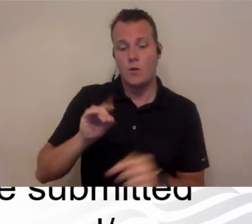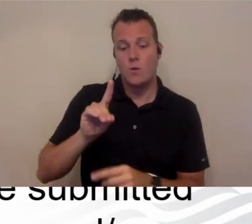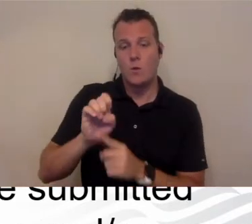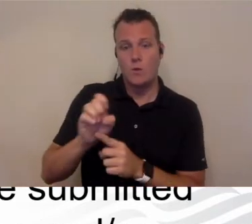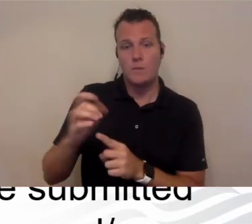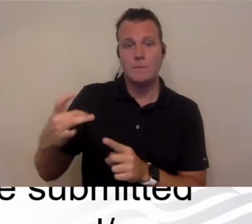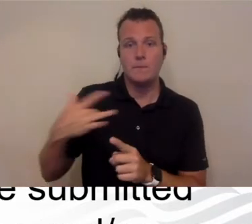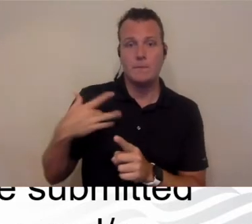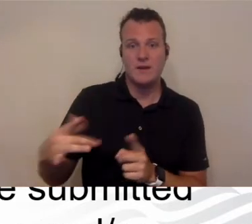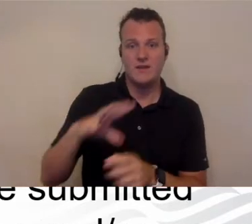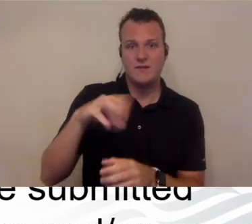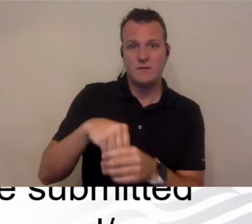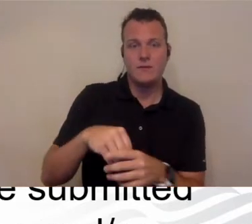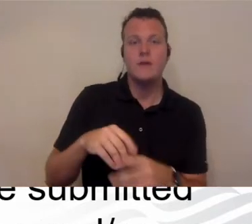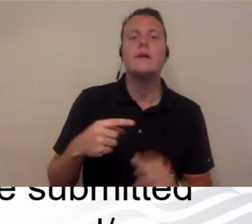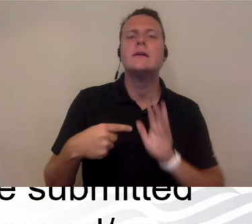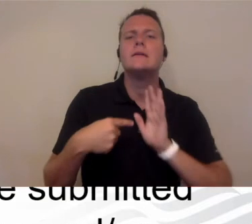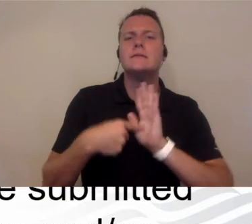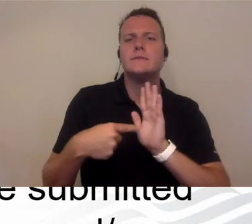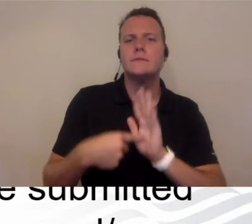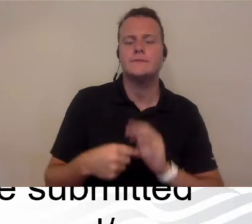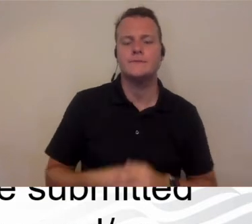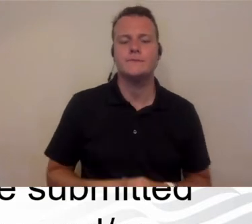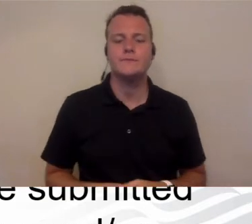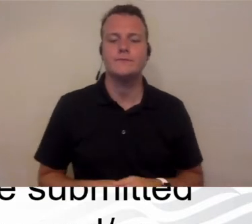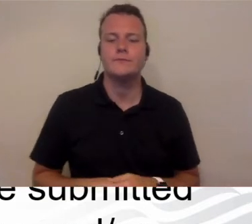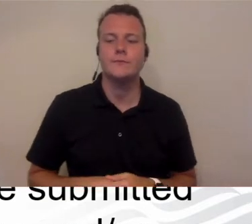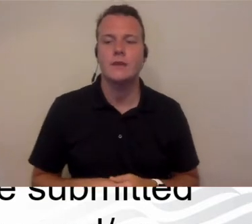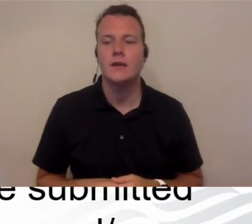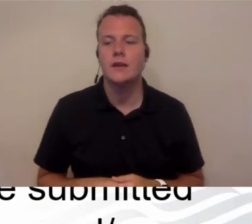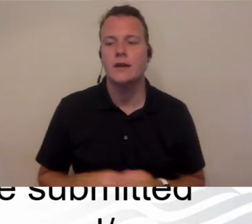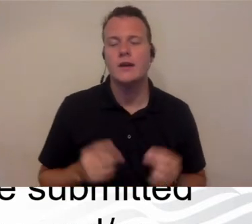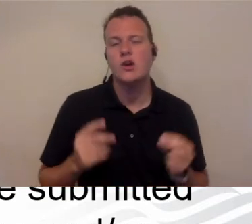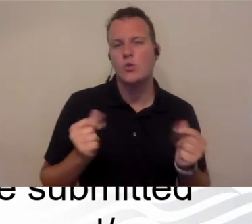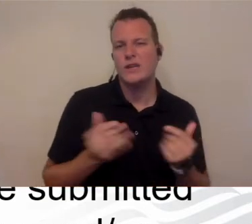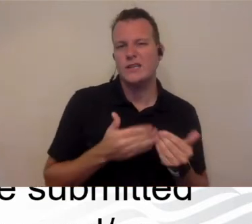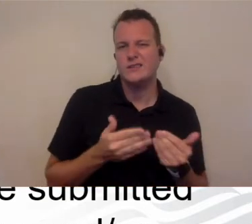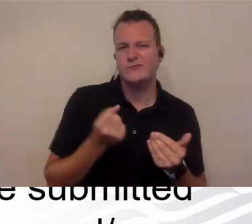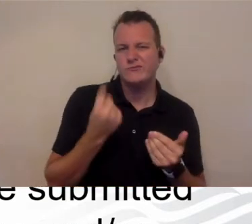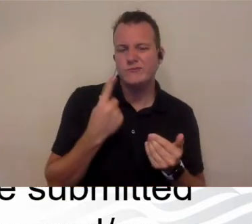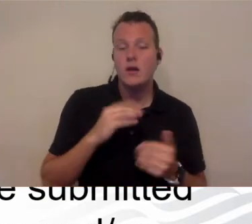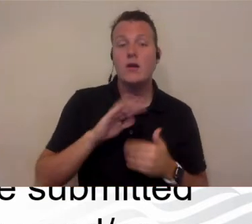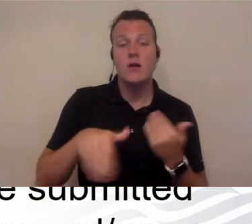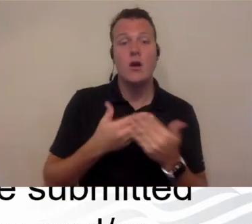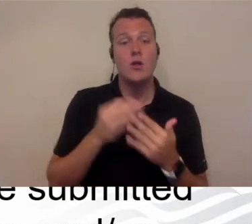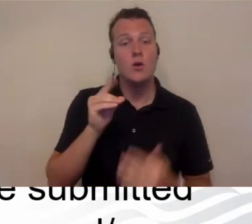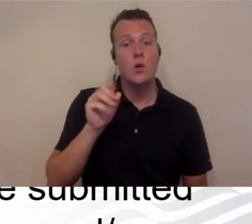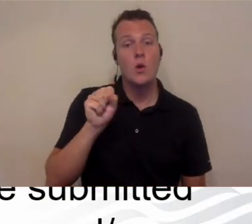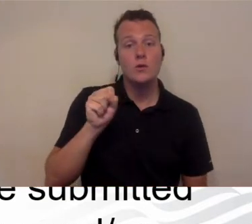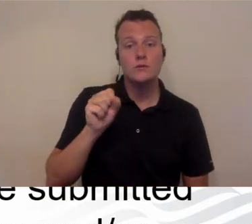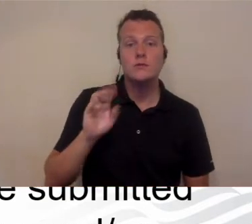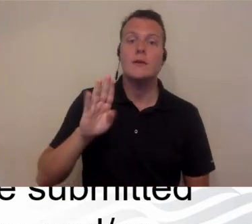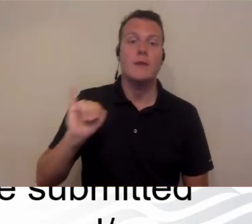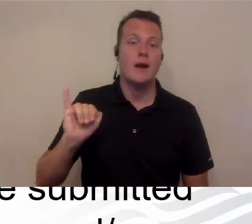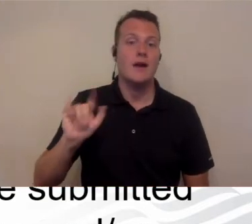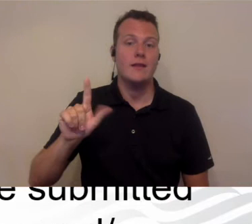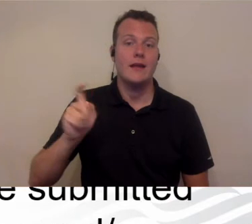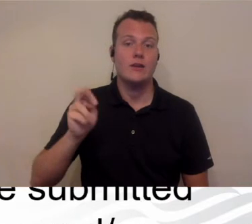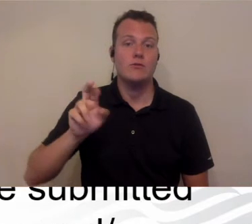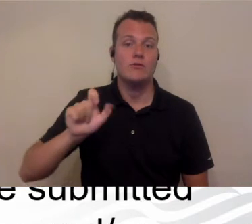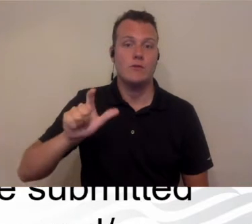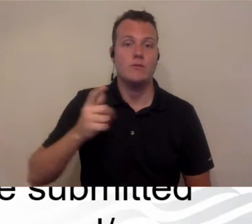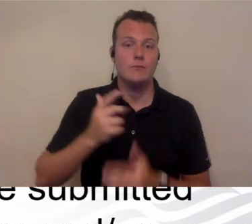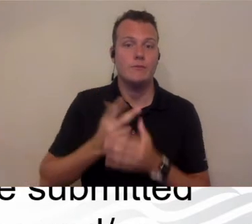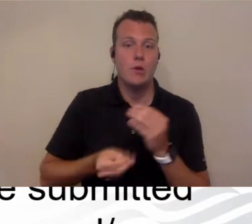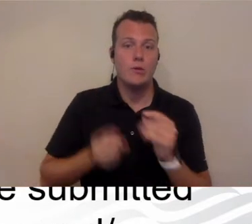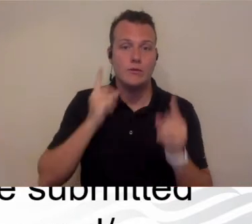For example, the quickest and easiest one is, all our codes are bilateral, but maybe you only need to test one